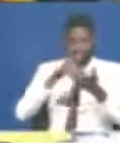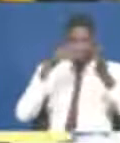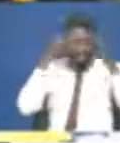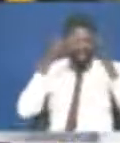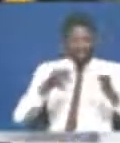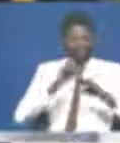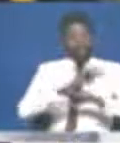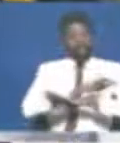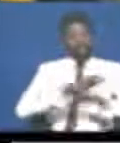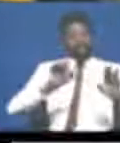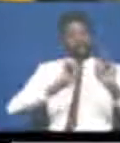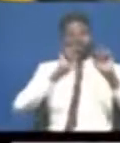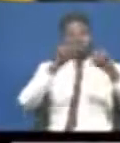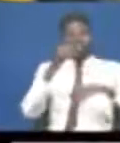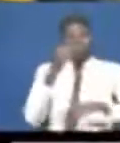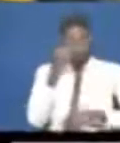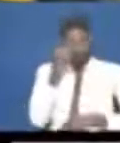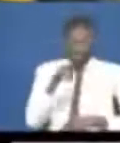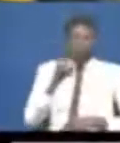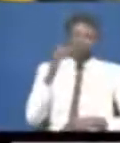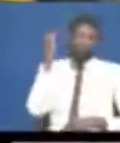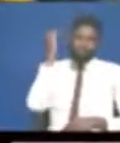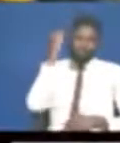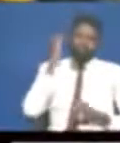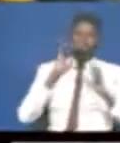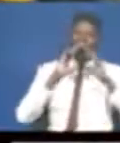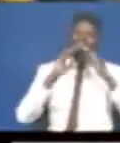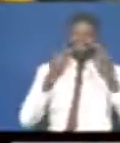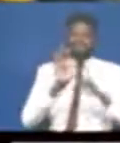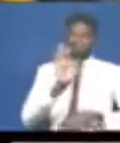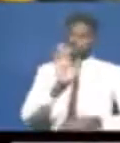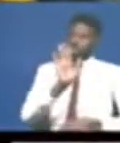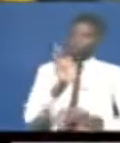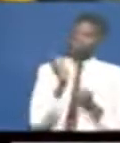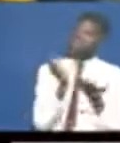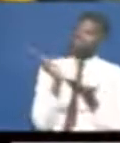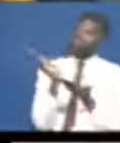because they know already the results, they are on the screen.